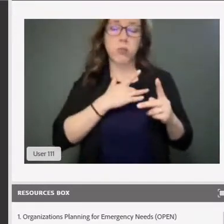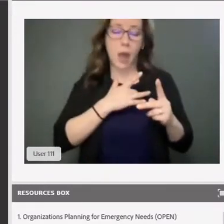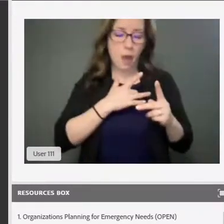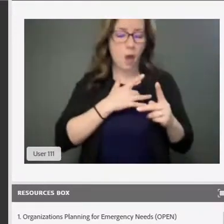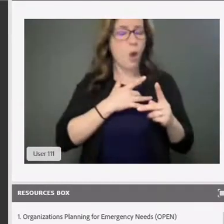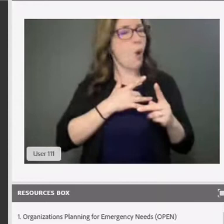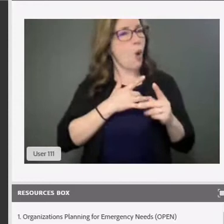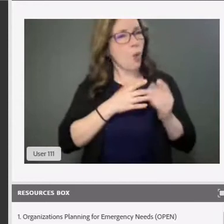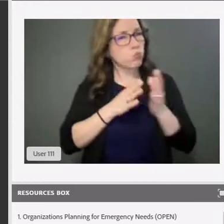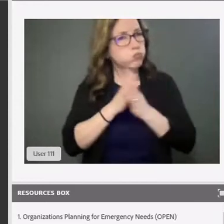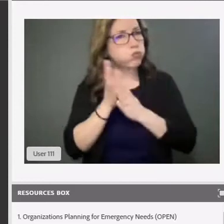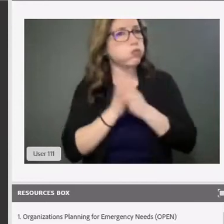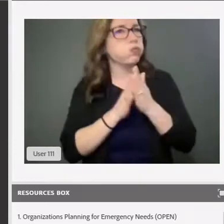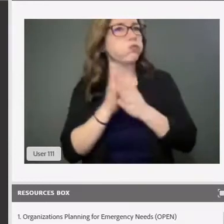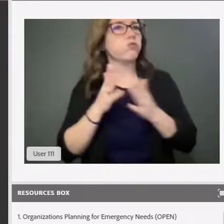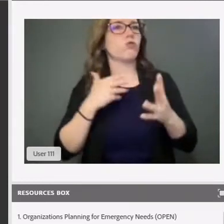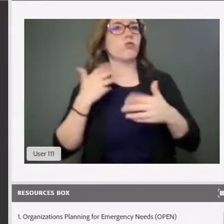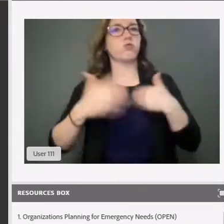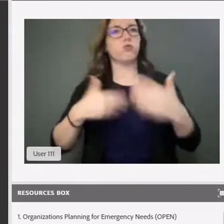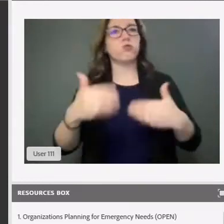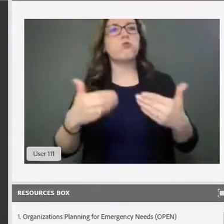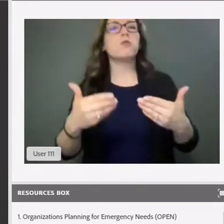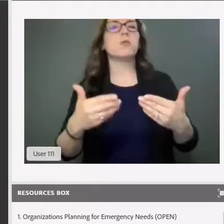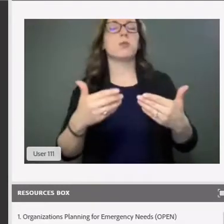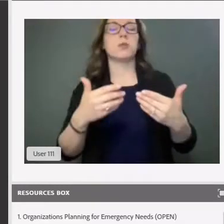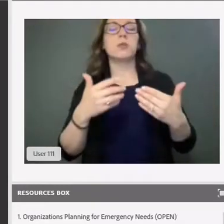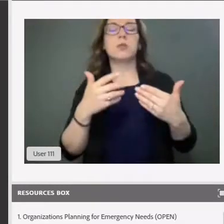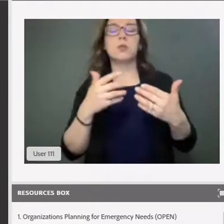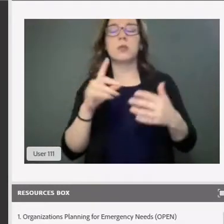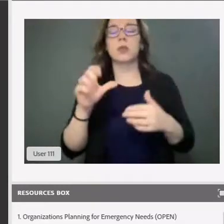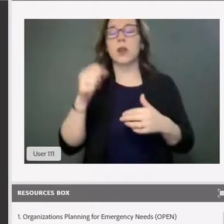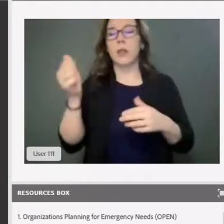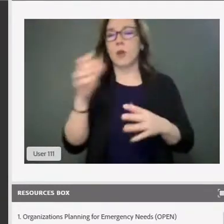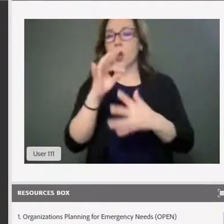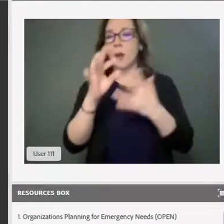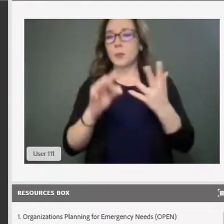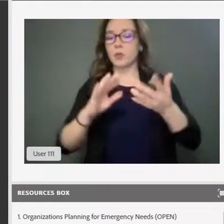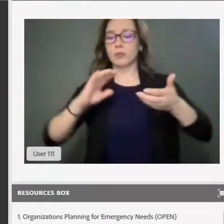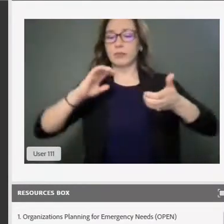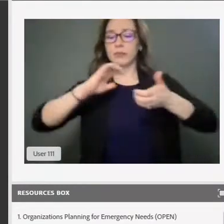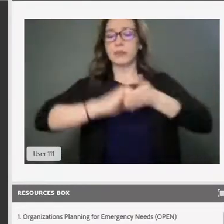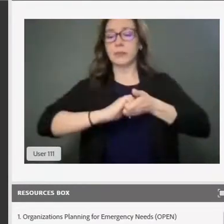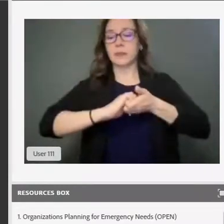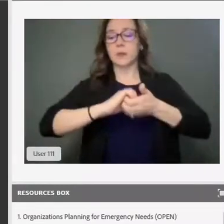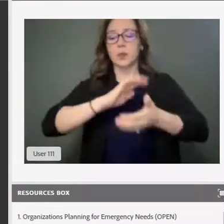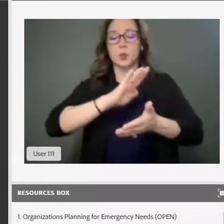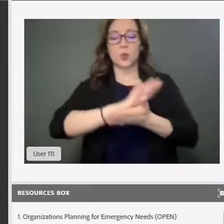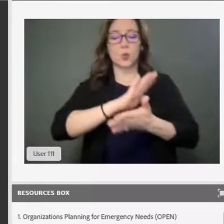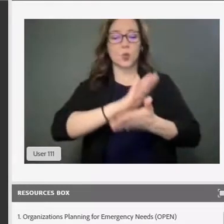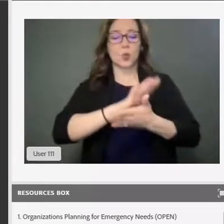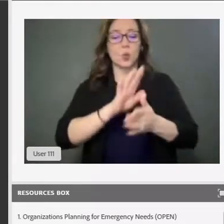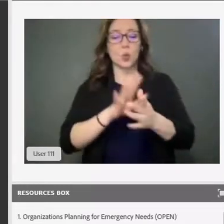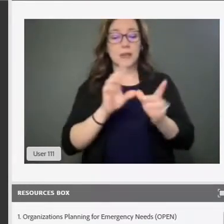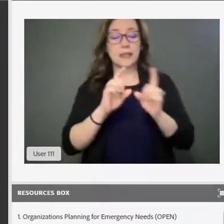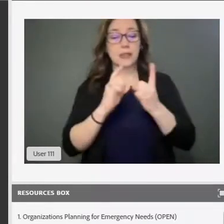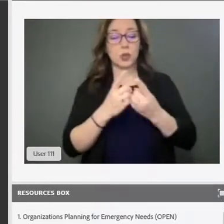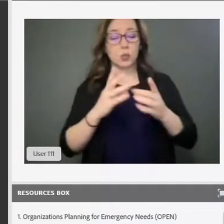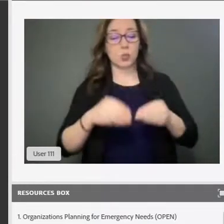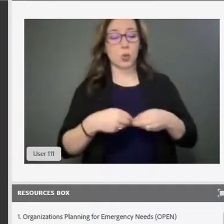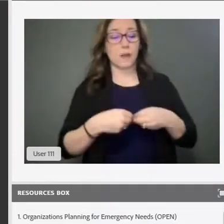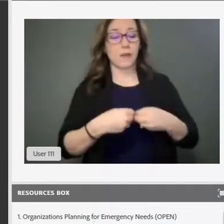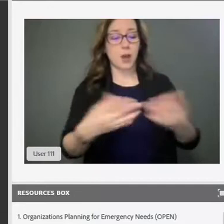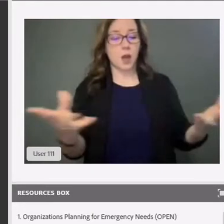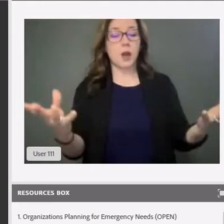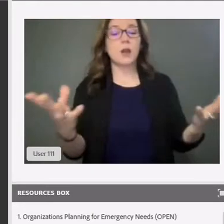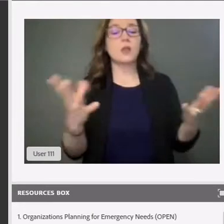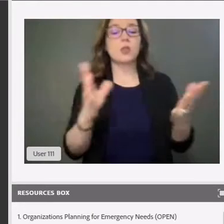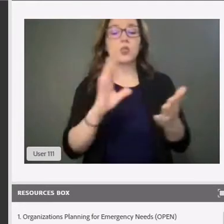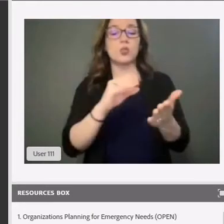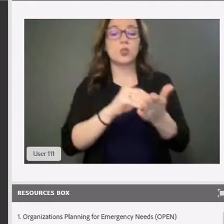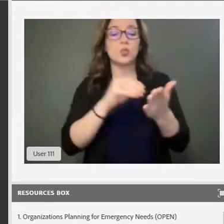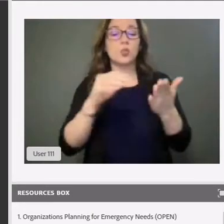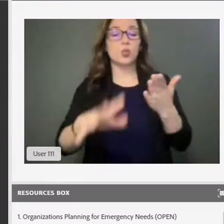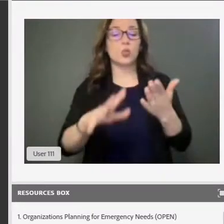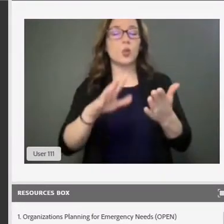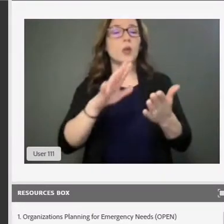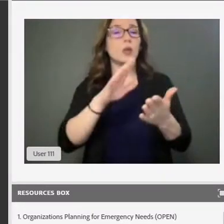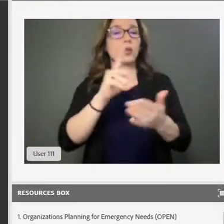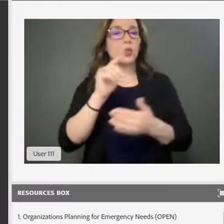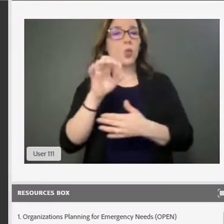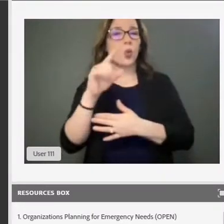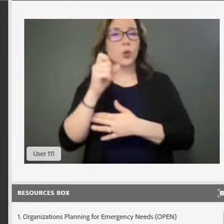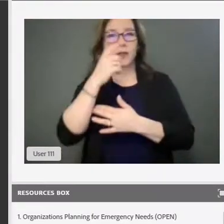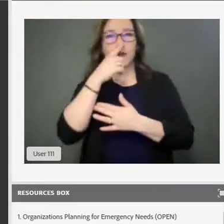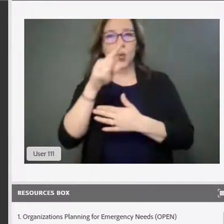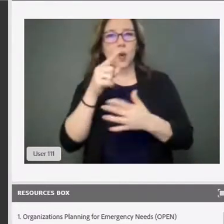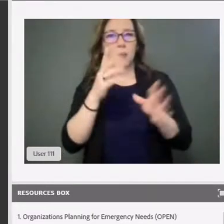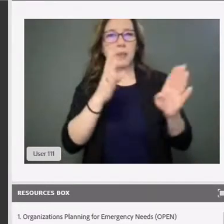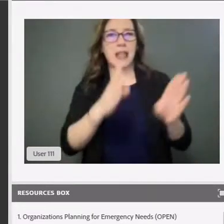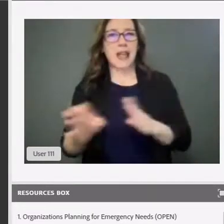well. So another option for using these funds is to partner with local school districts to deliver the student tools for emergency planning curriculum or